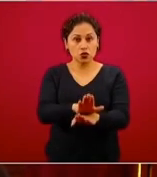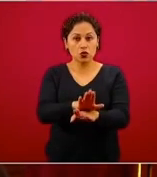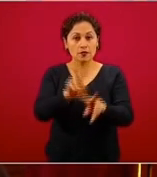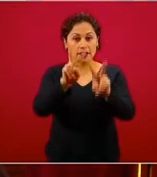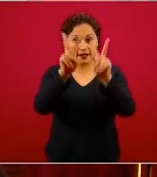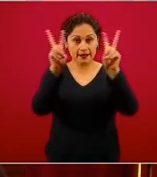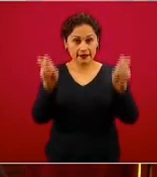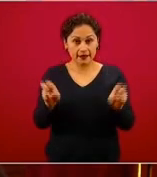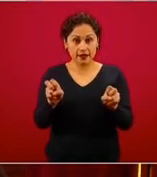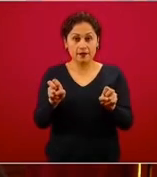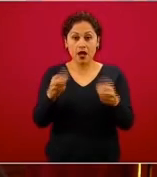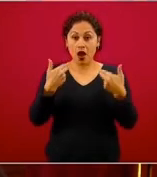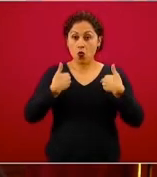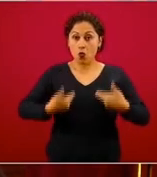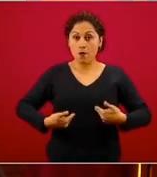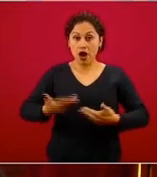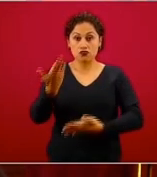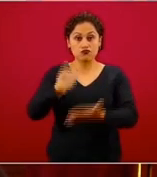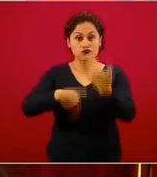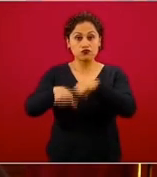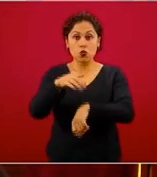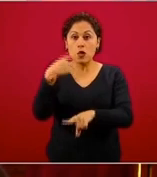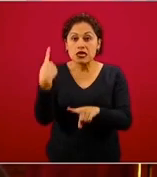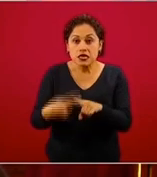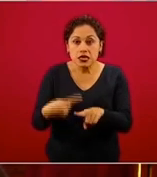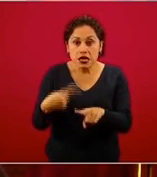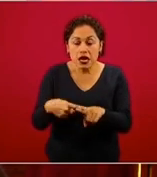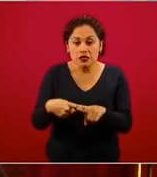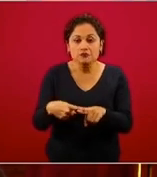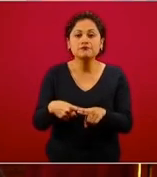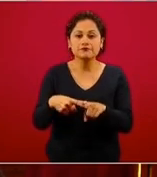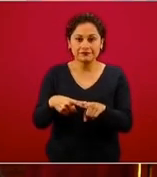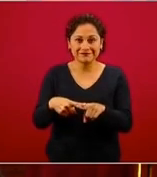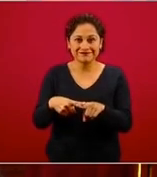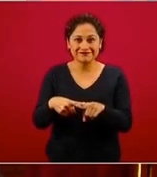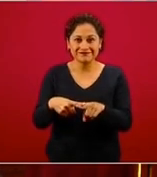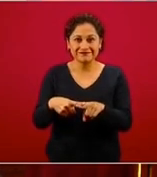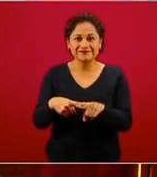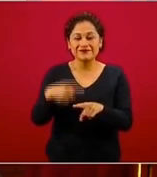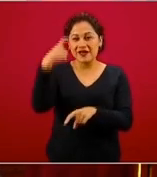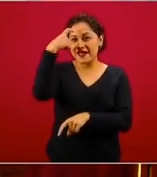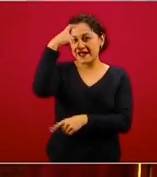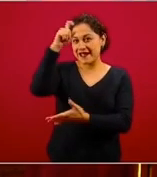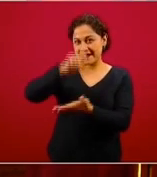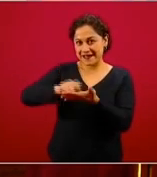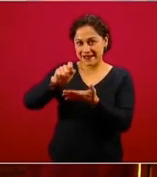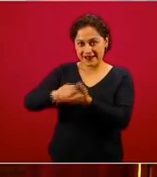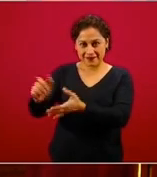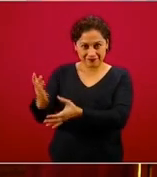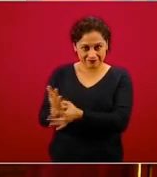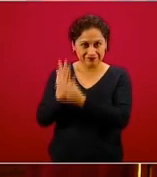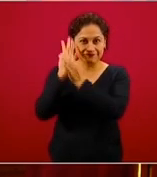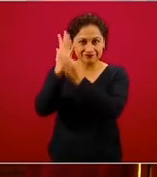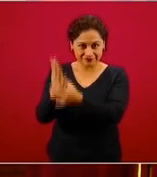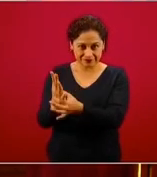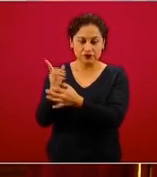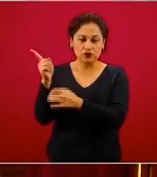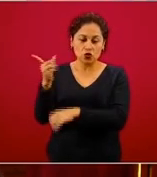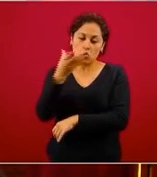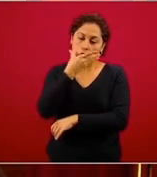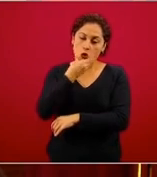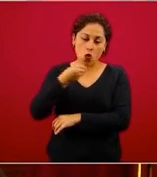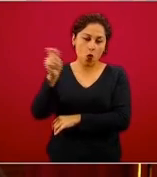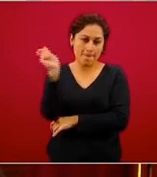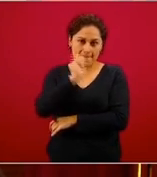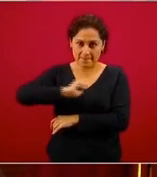siglos, processes around us, and it of course reminds us of the everlasting process of natural